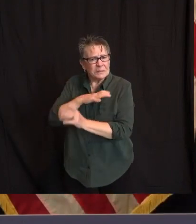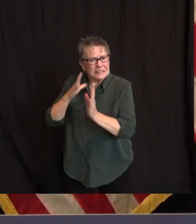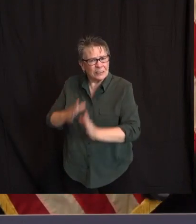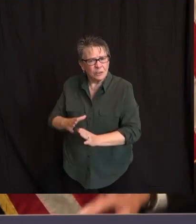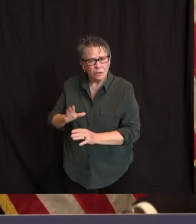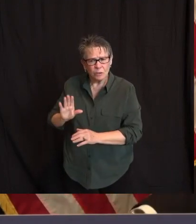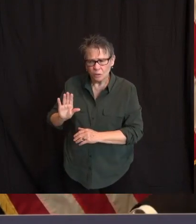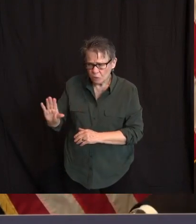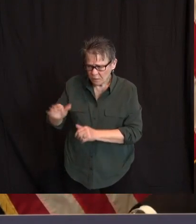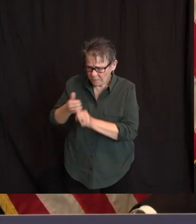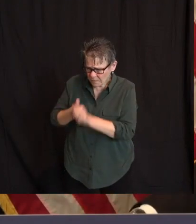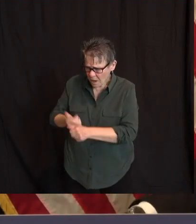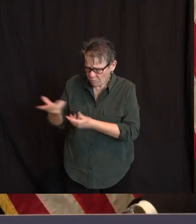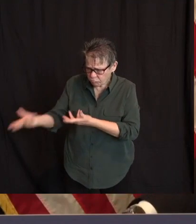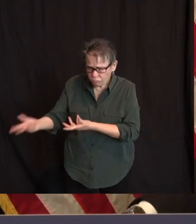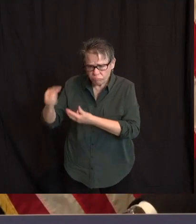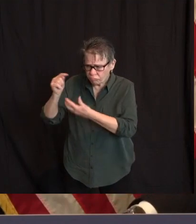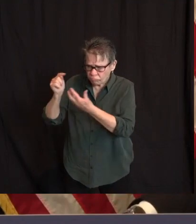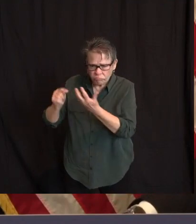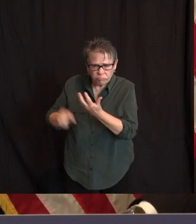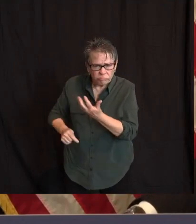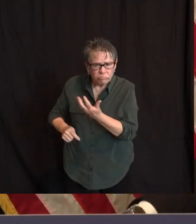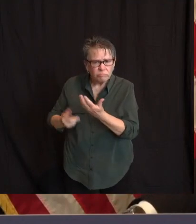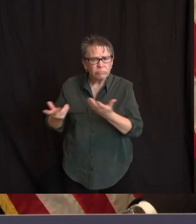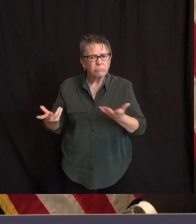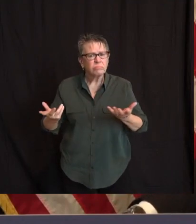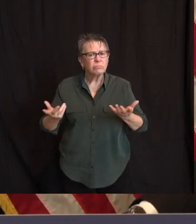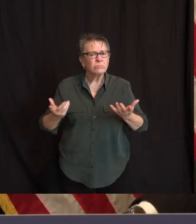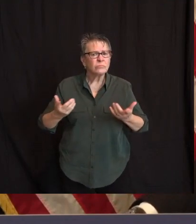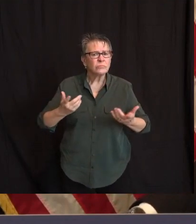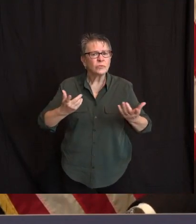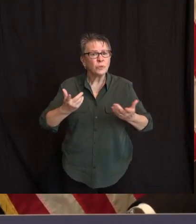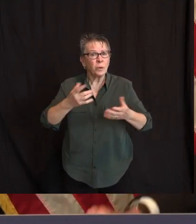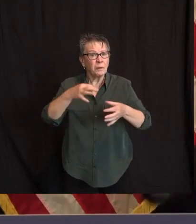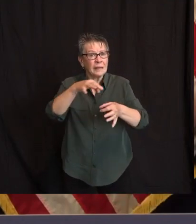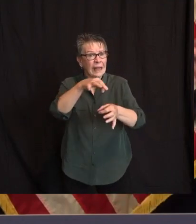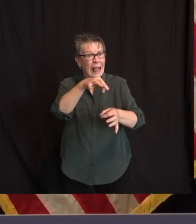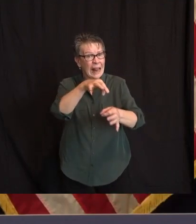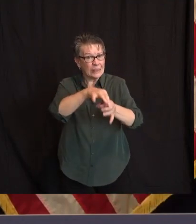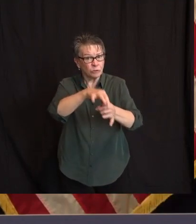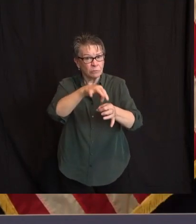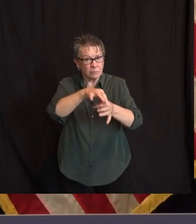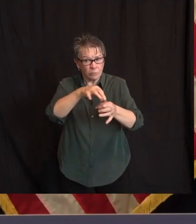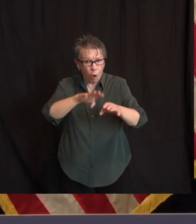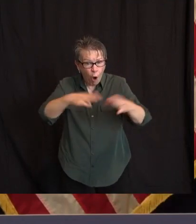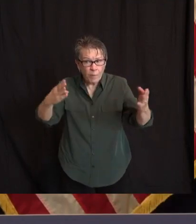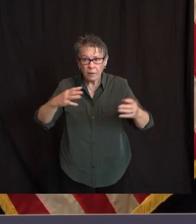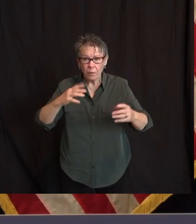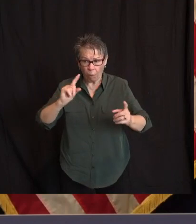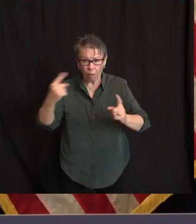hoped for result here, and so we're going to play that out as long as we can. Thank you, Matt.